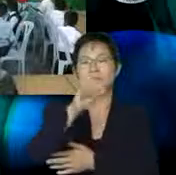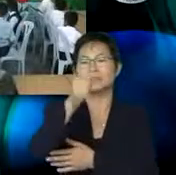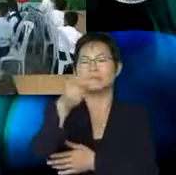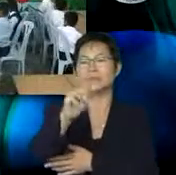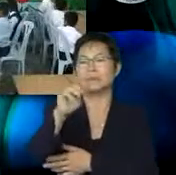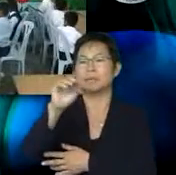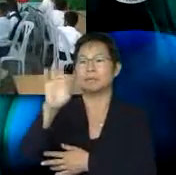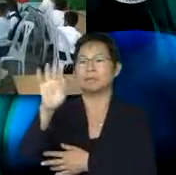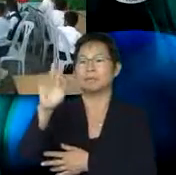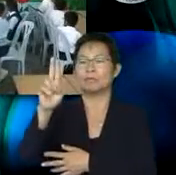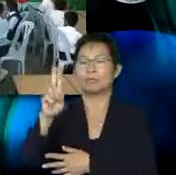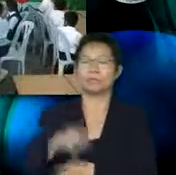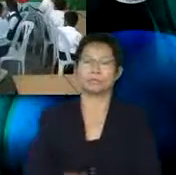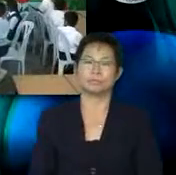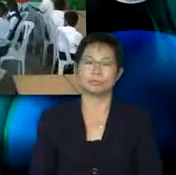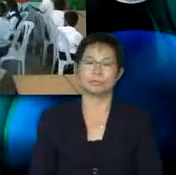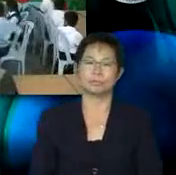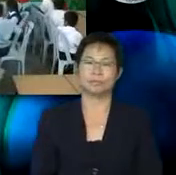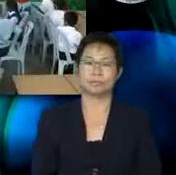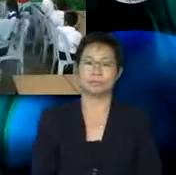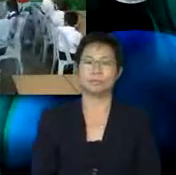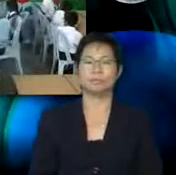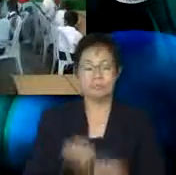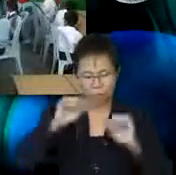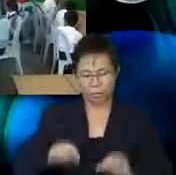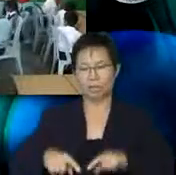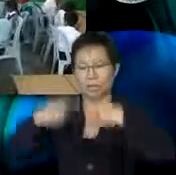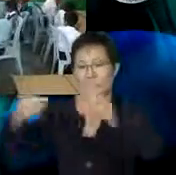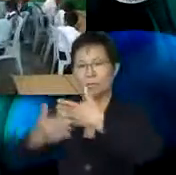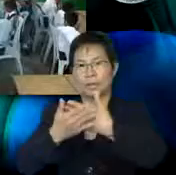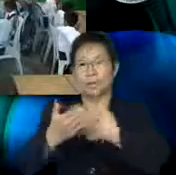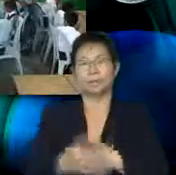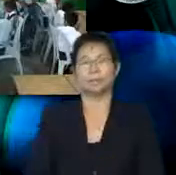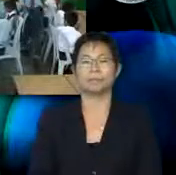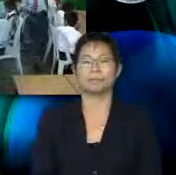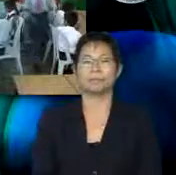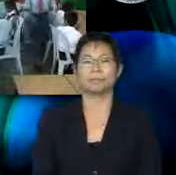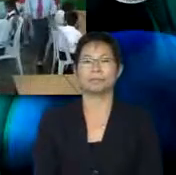Good. This is a sampu. Okay, you can go back.